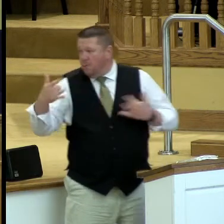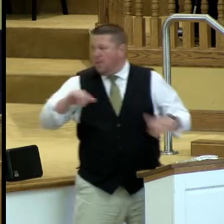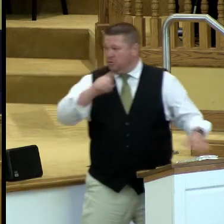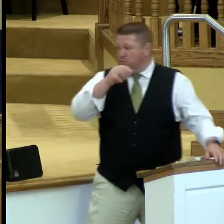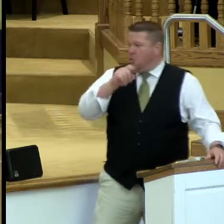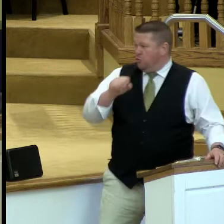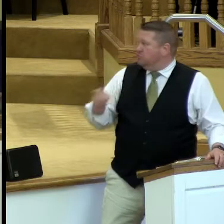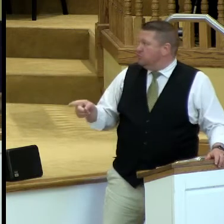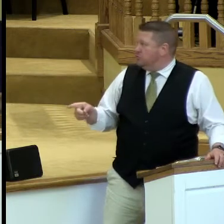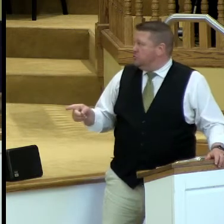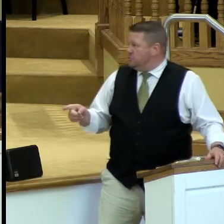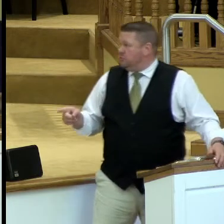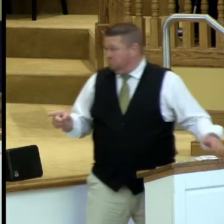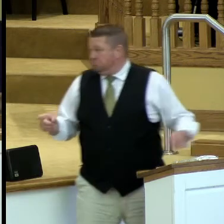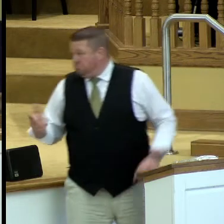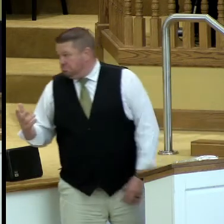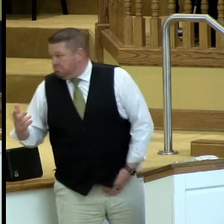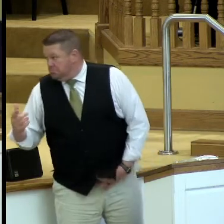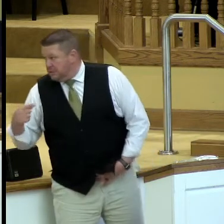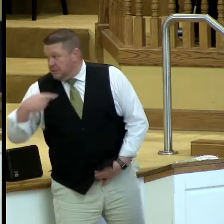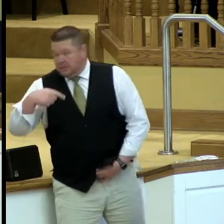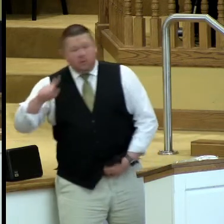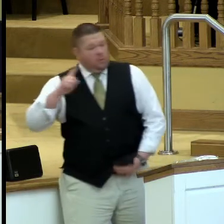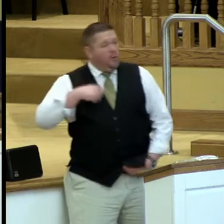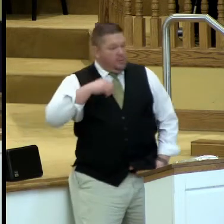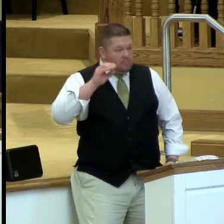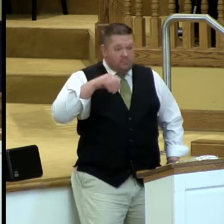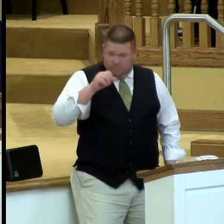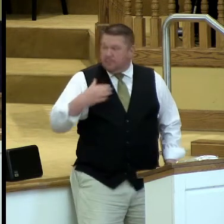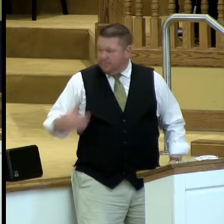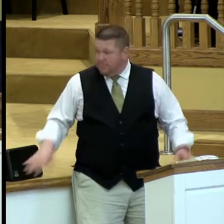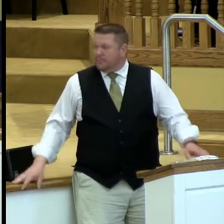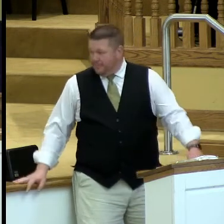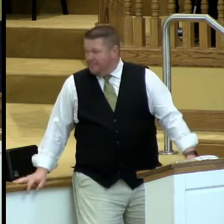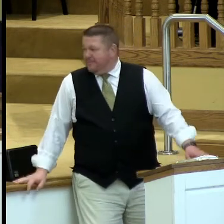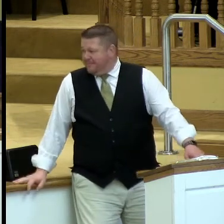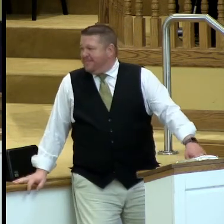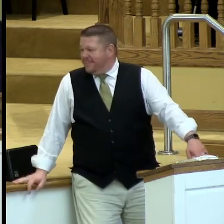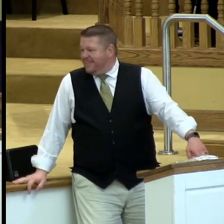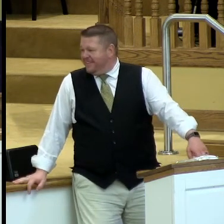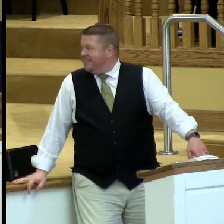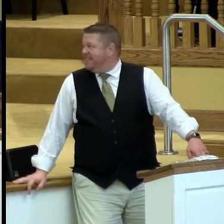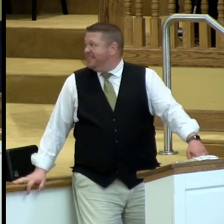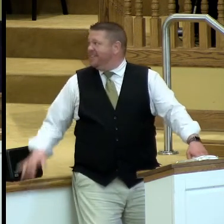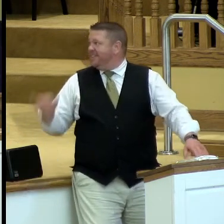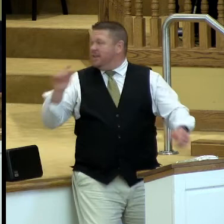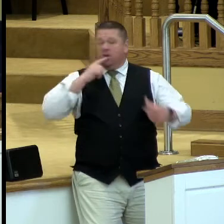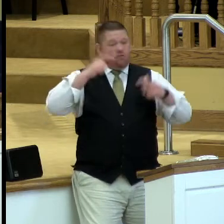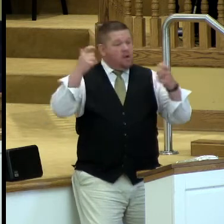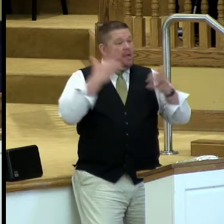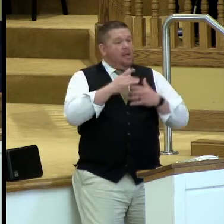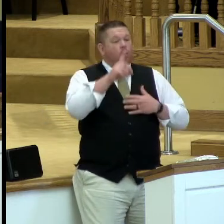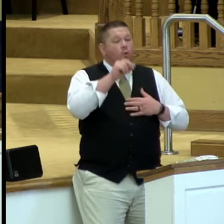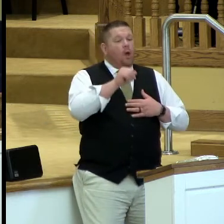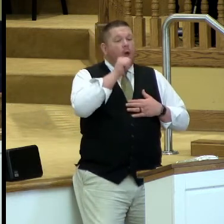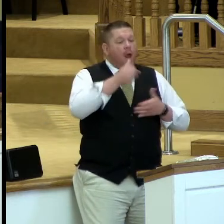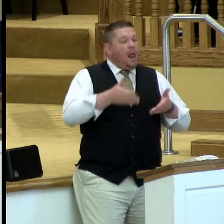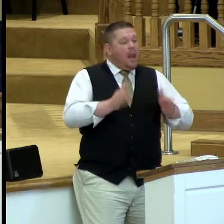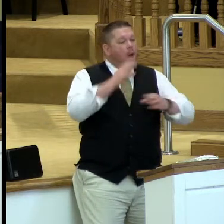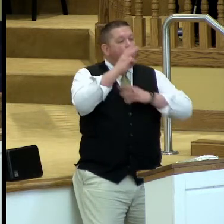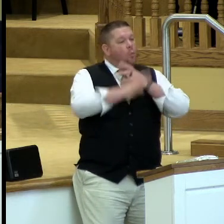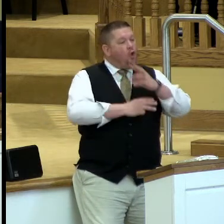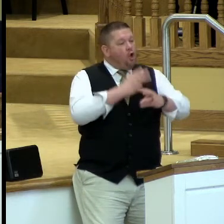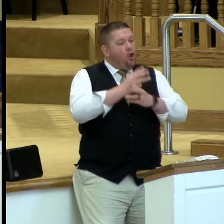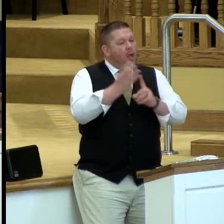lot of y'all probably do. This is where we shake heads. That is a great thing. Do not let